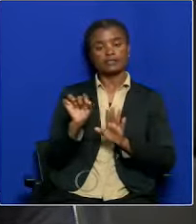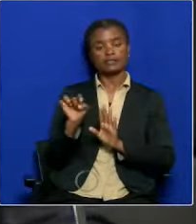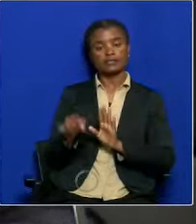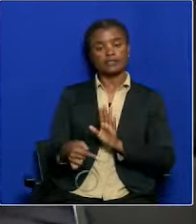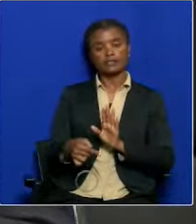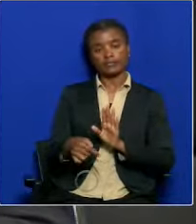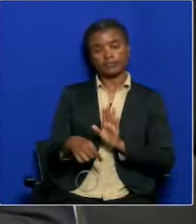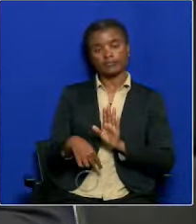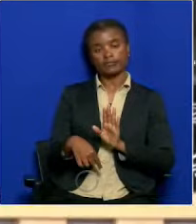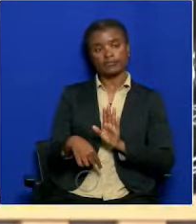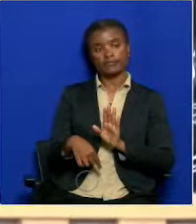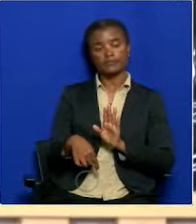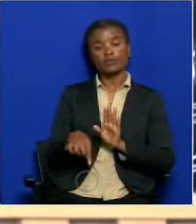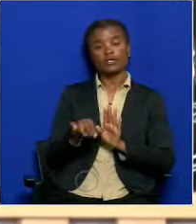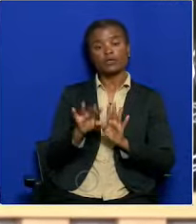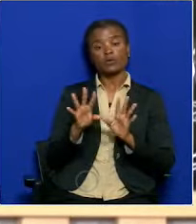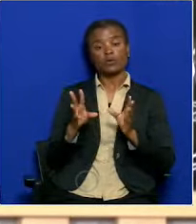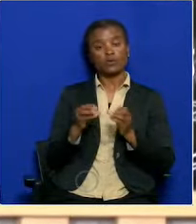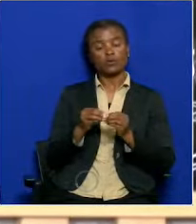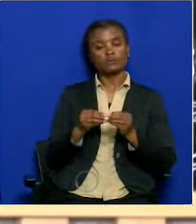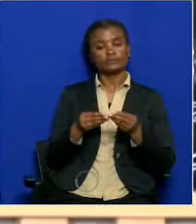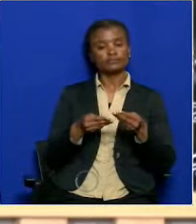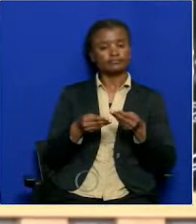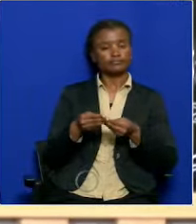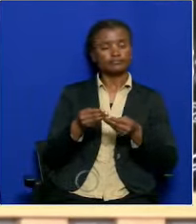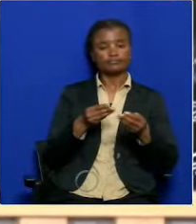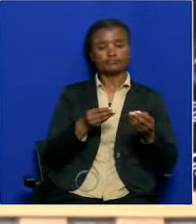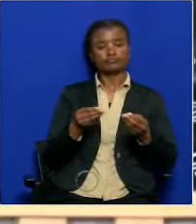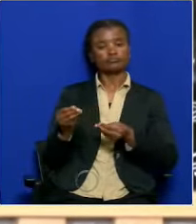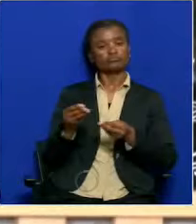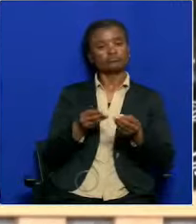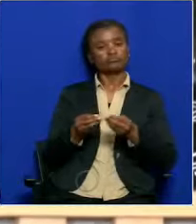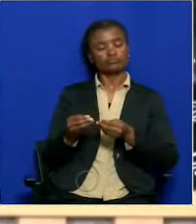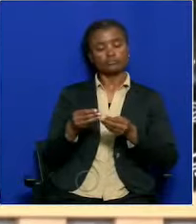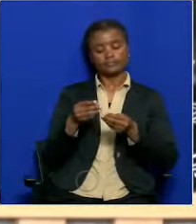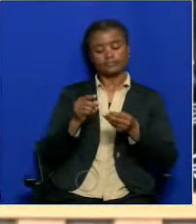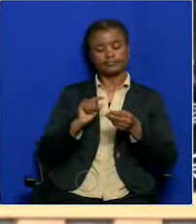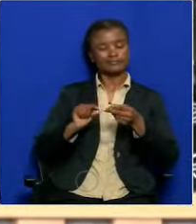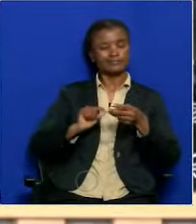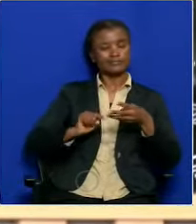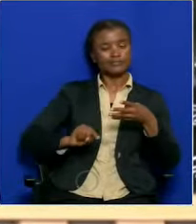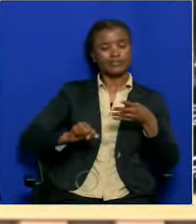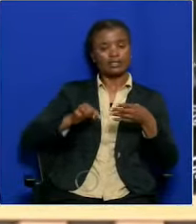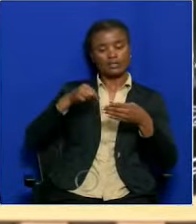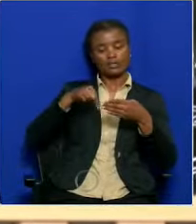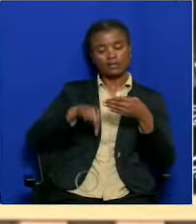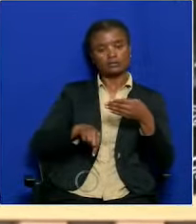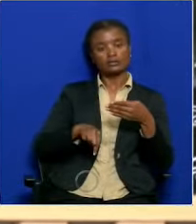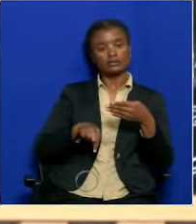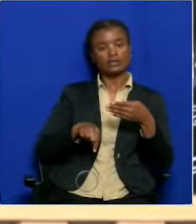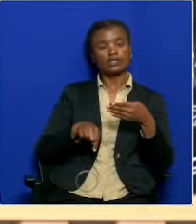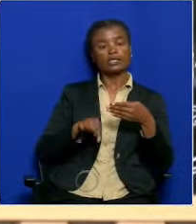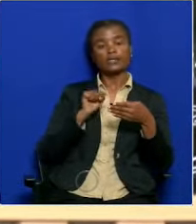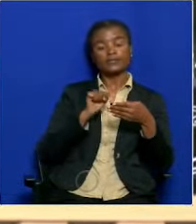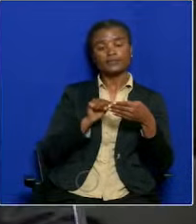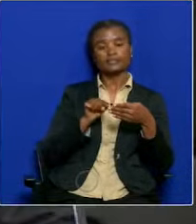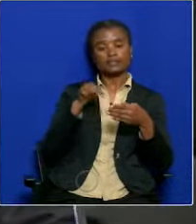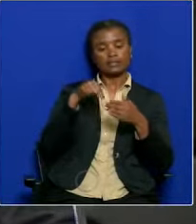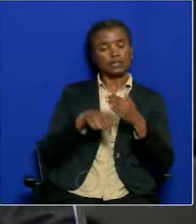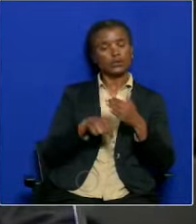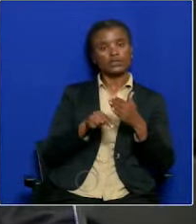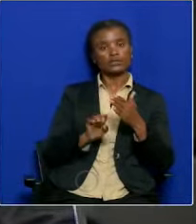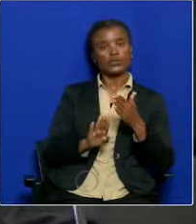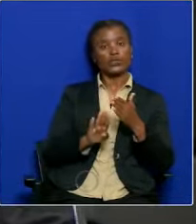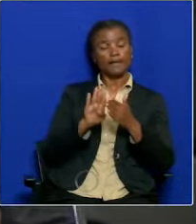of the transactions and reach the end of the month, Yeah, you'll see that it's yet going again, up and up, yeah. it goes up and up. And so at